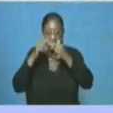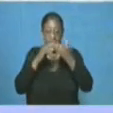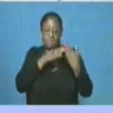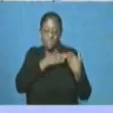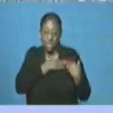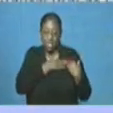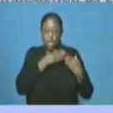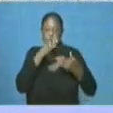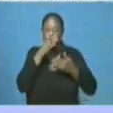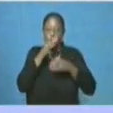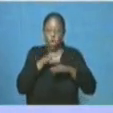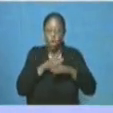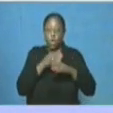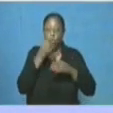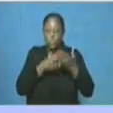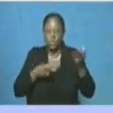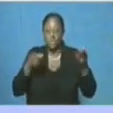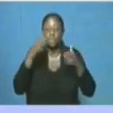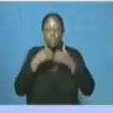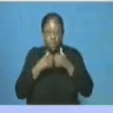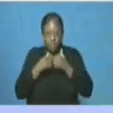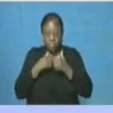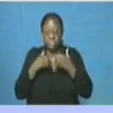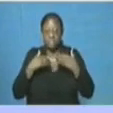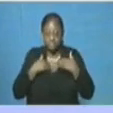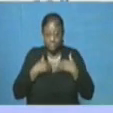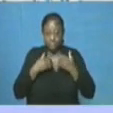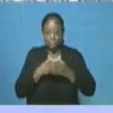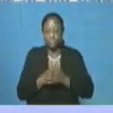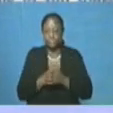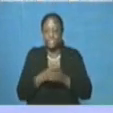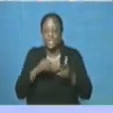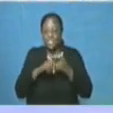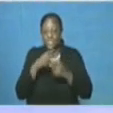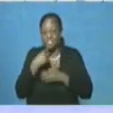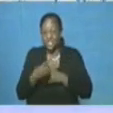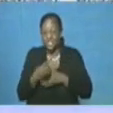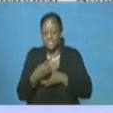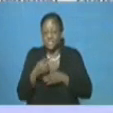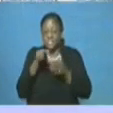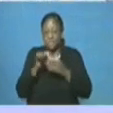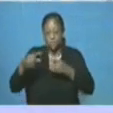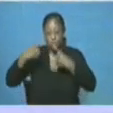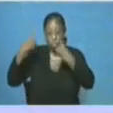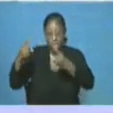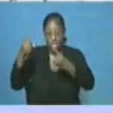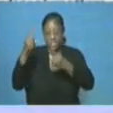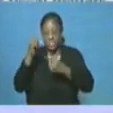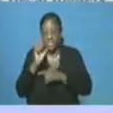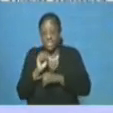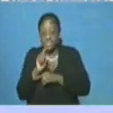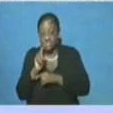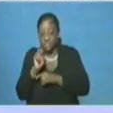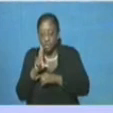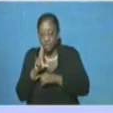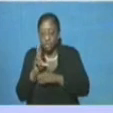depending on the prevailing domestic circumstances and priorities. The statement went on to say that while the use of SDRs